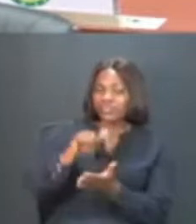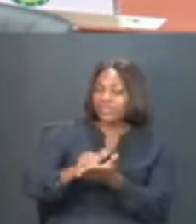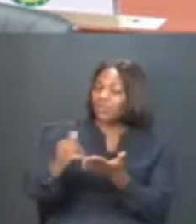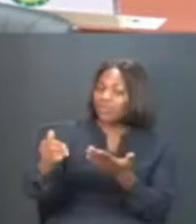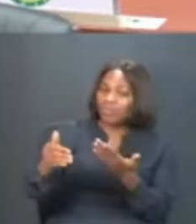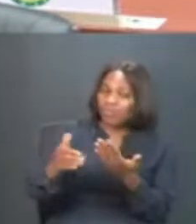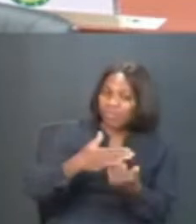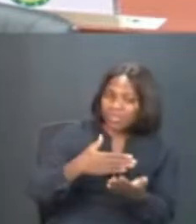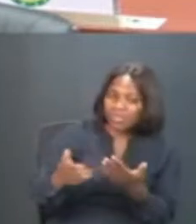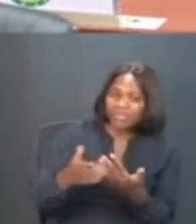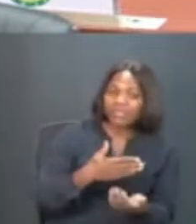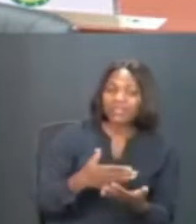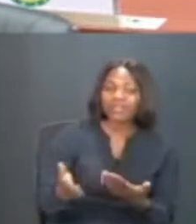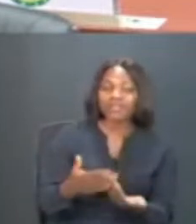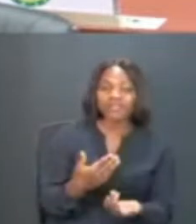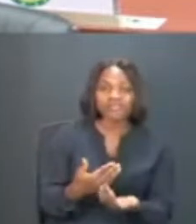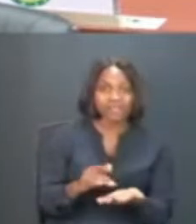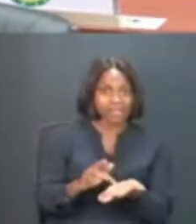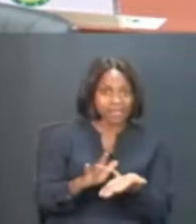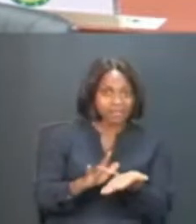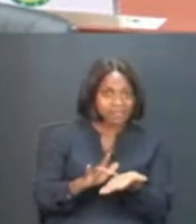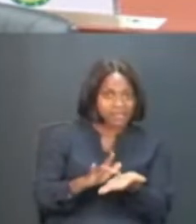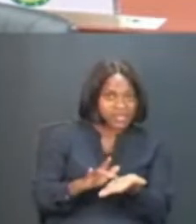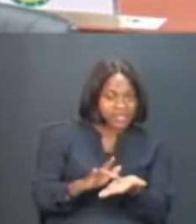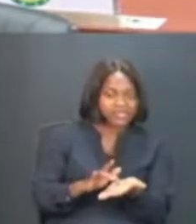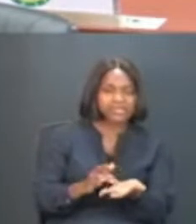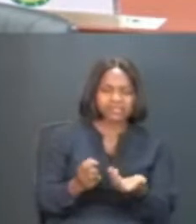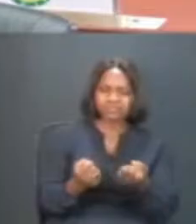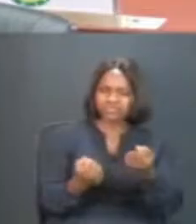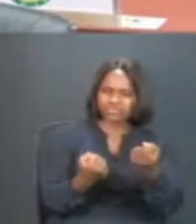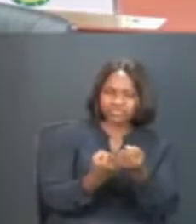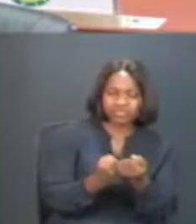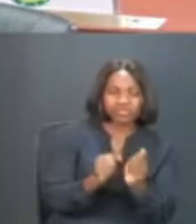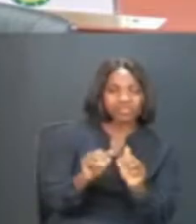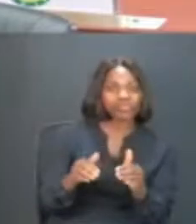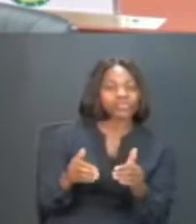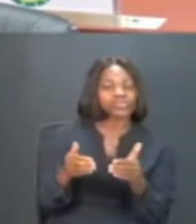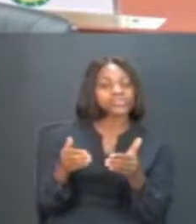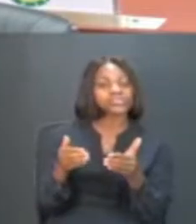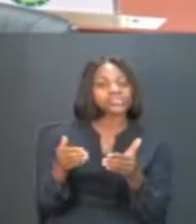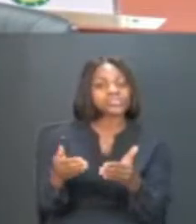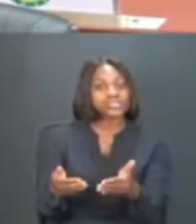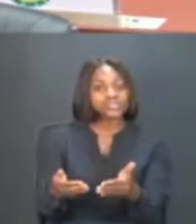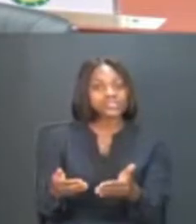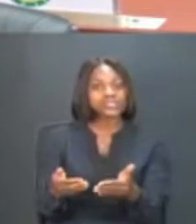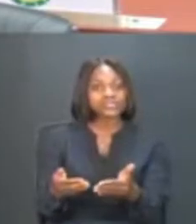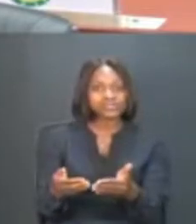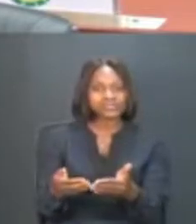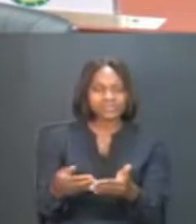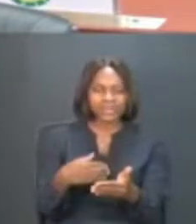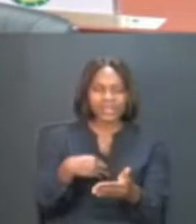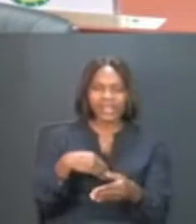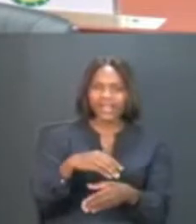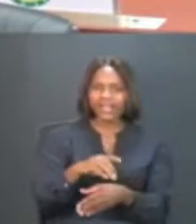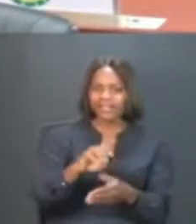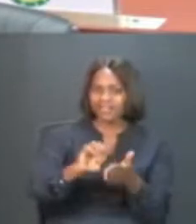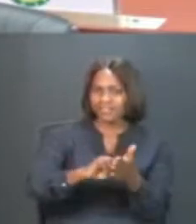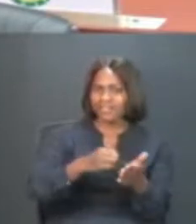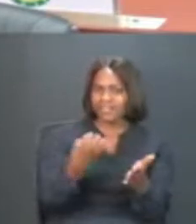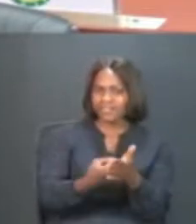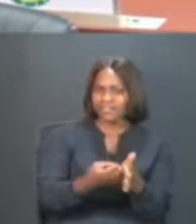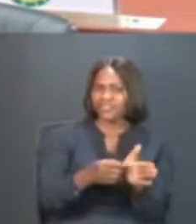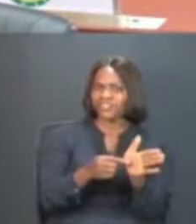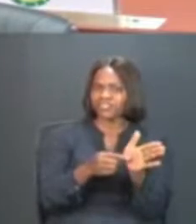whatever treatment is being given or support is being given, the data will